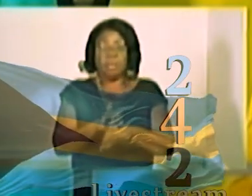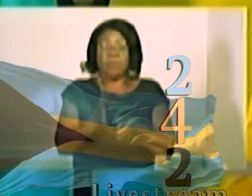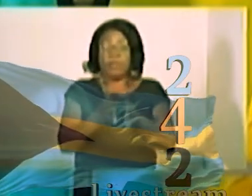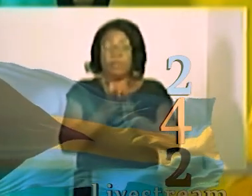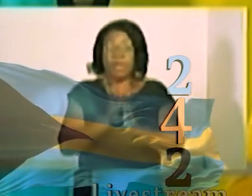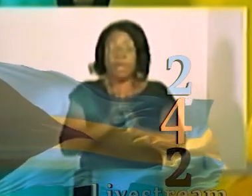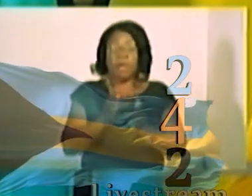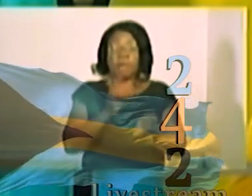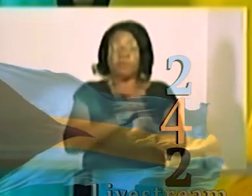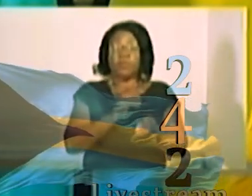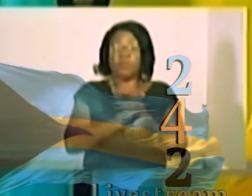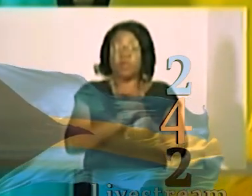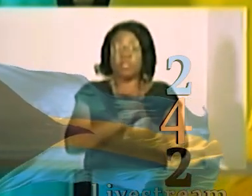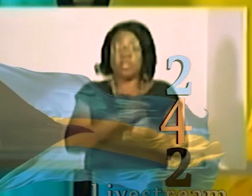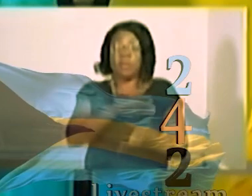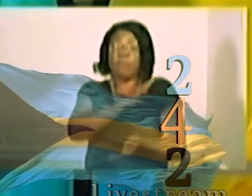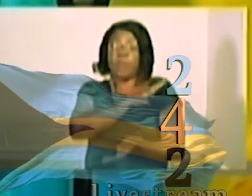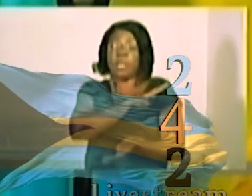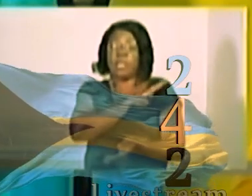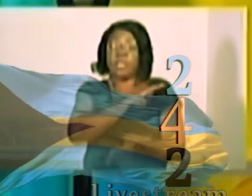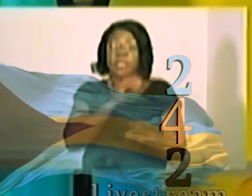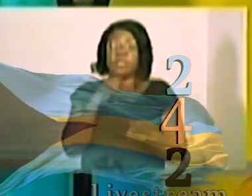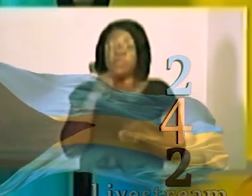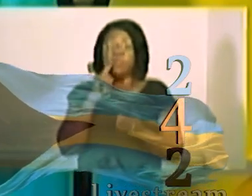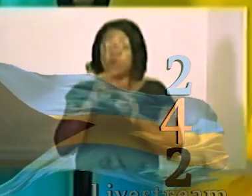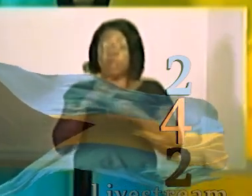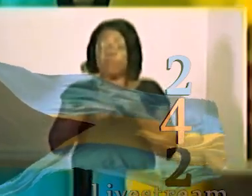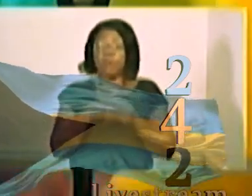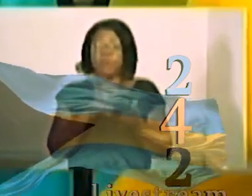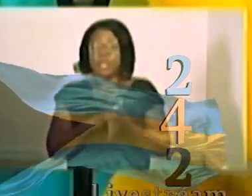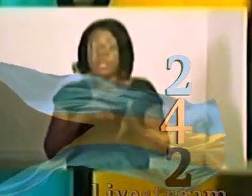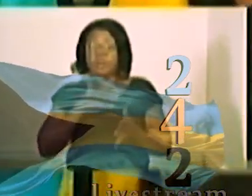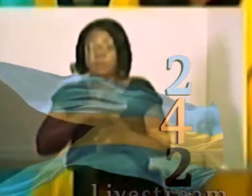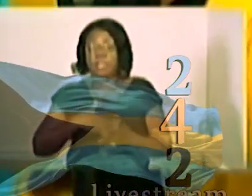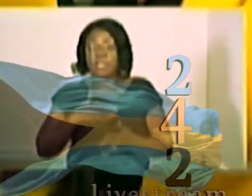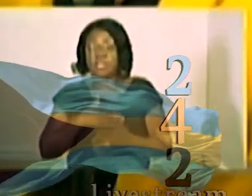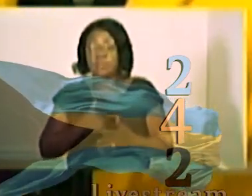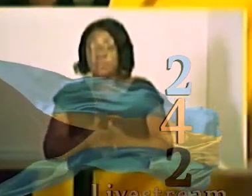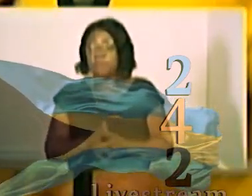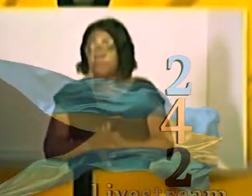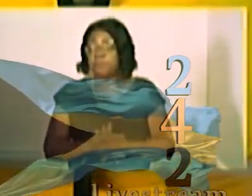ask Dr. Gillian Bartlett to speak to that, please.